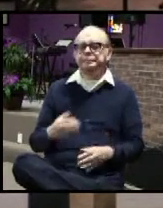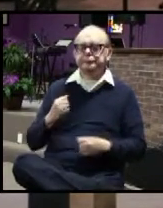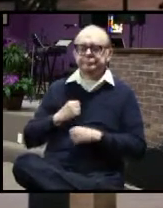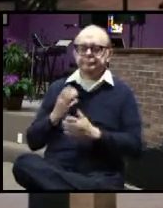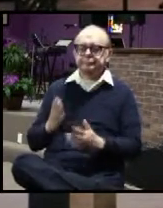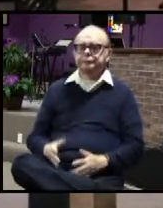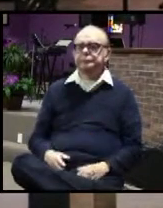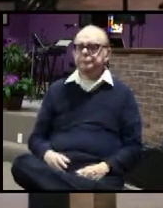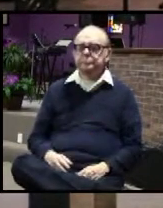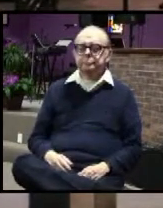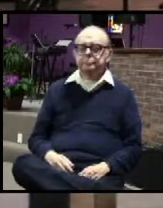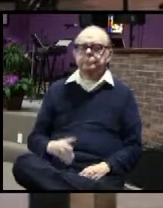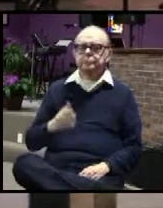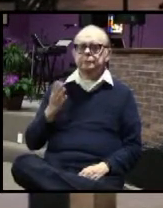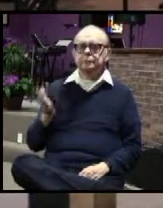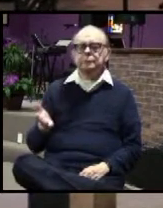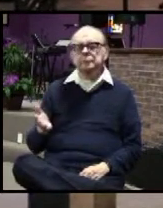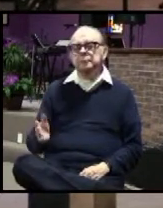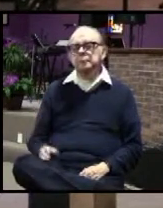soldiers that were there.